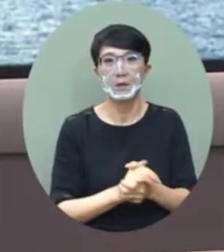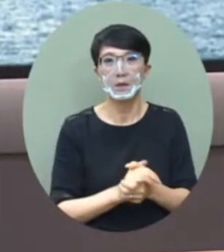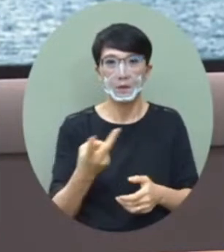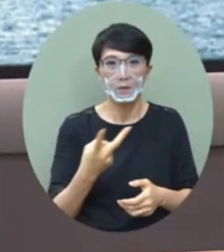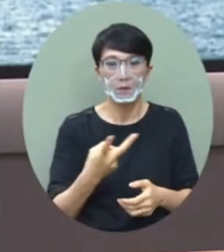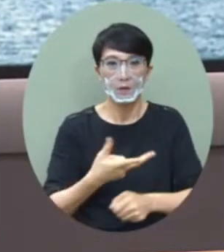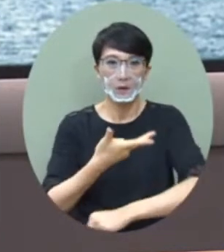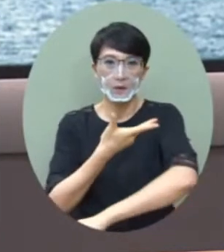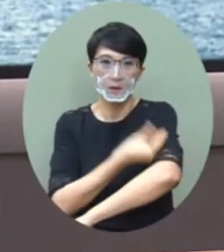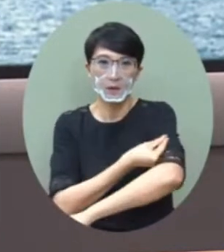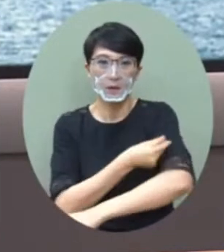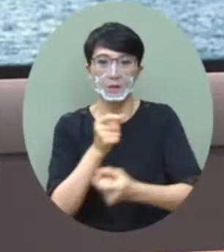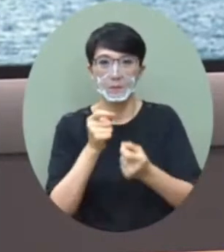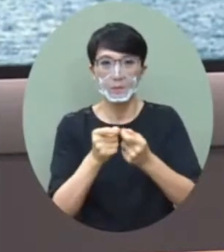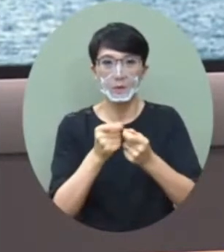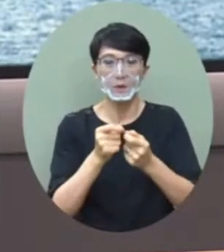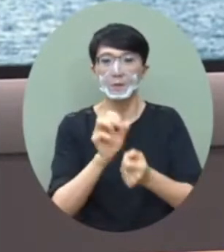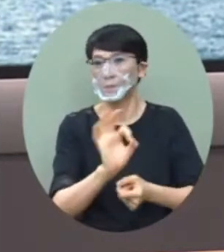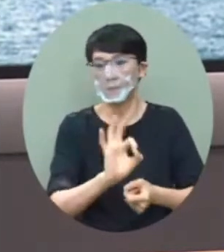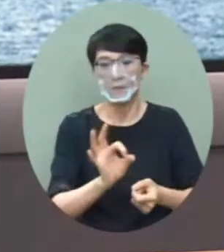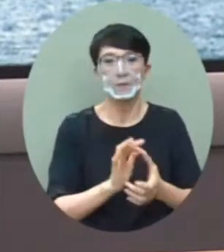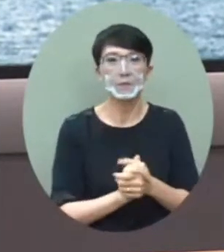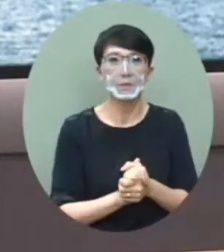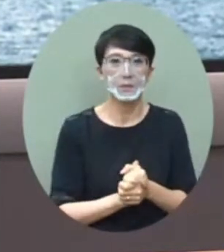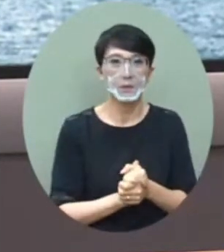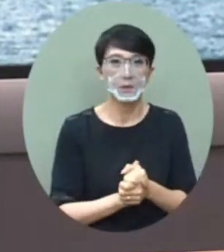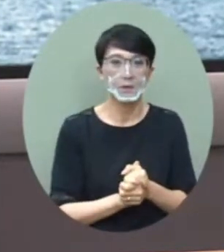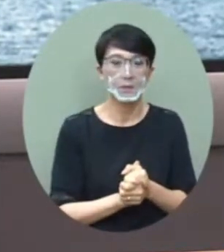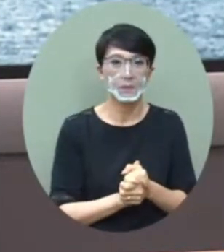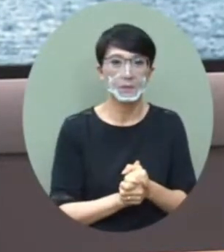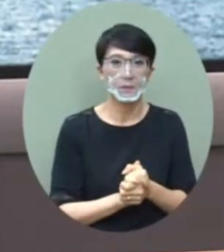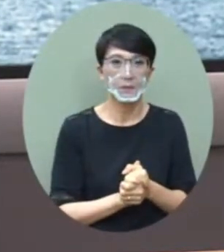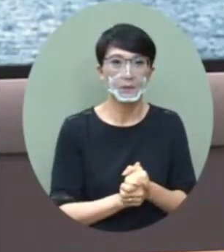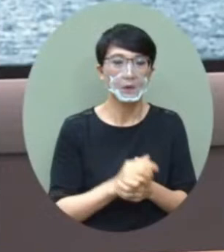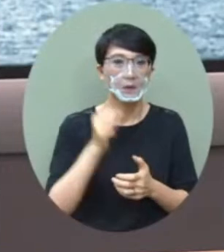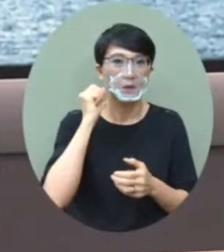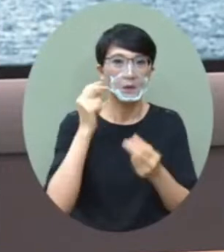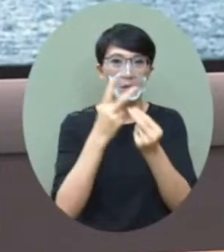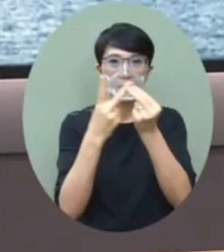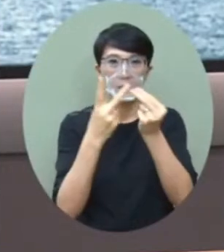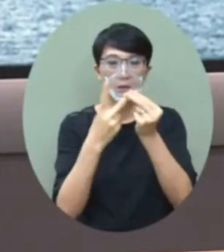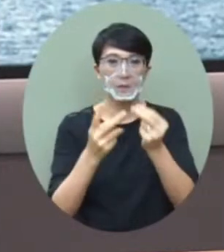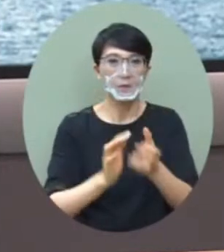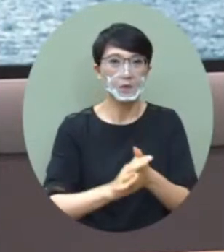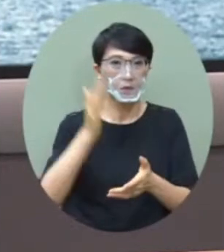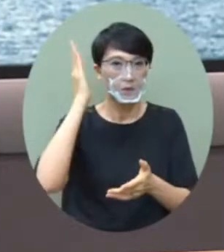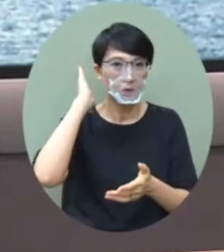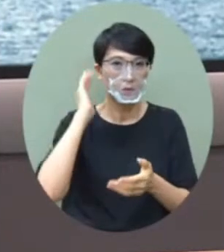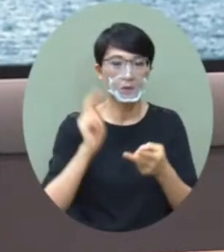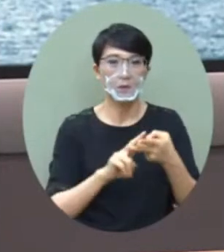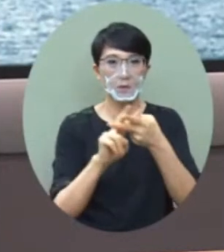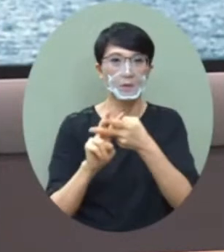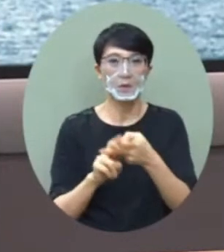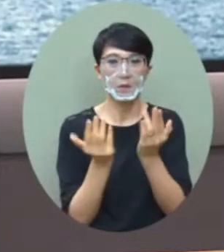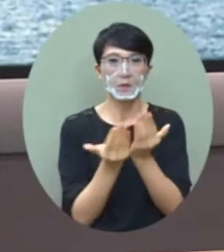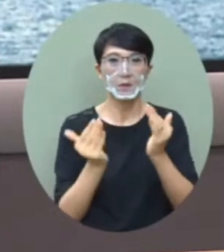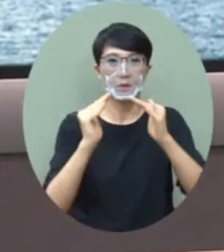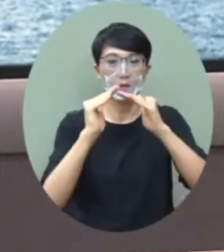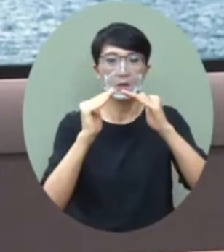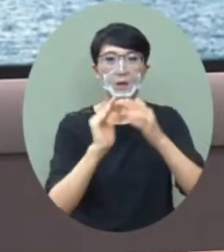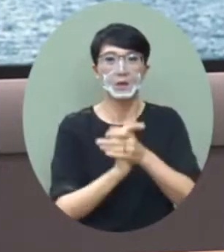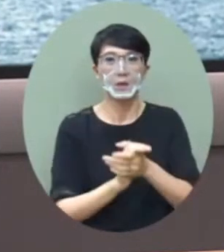chronic illnesses and neither had any vaccination record. A 72-year-old